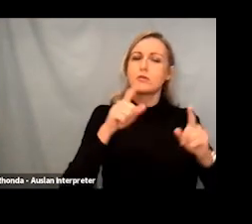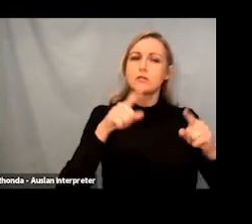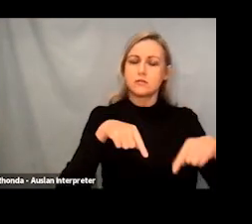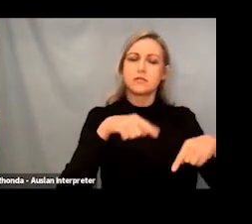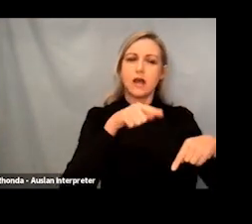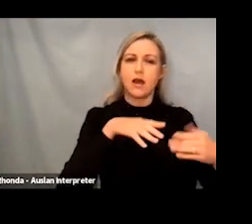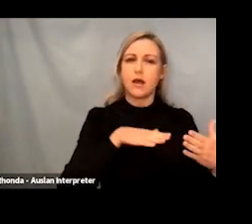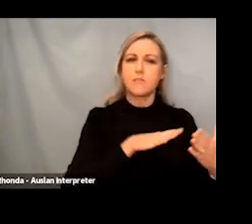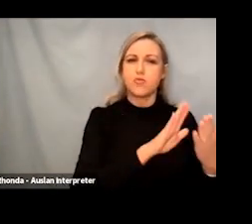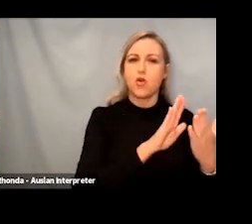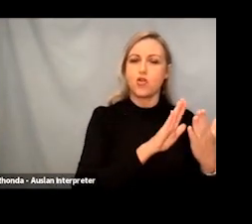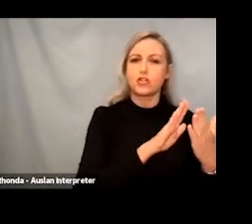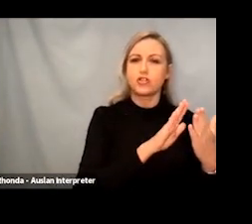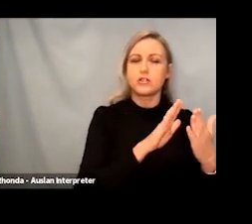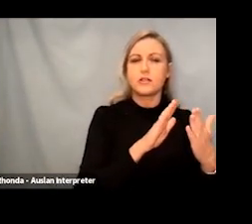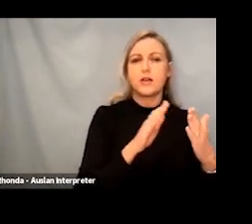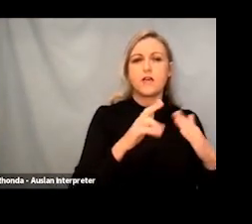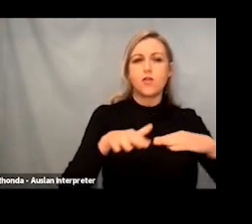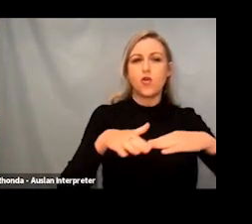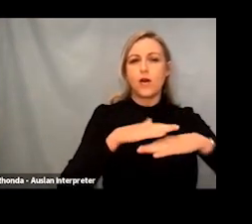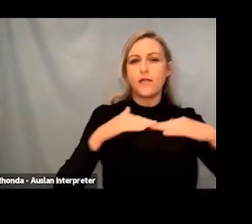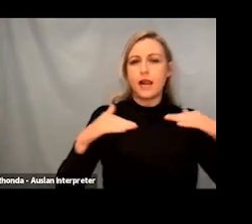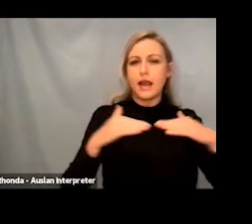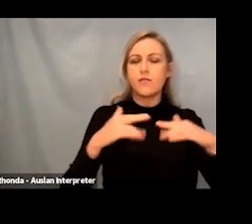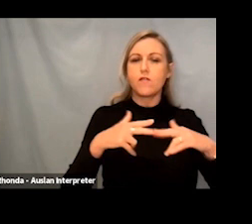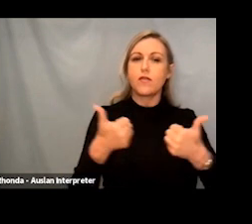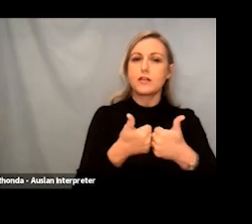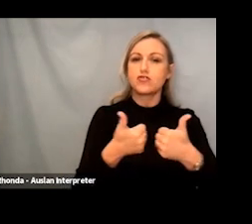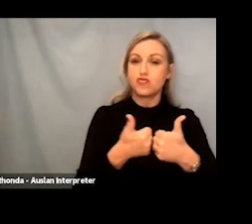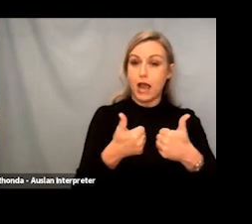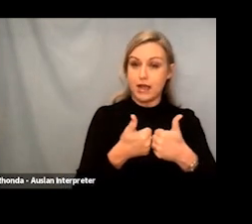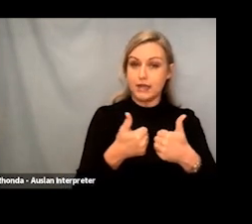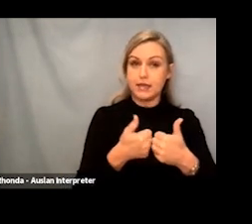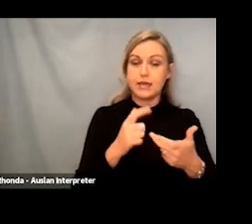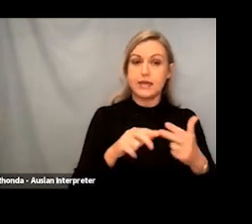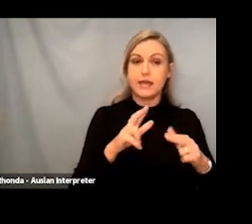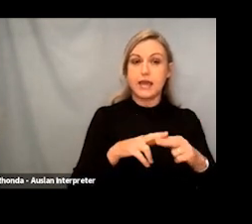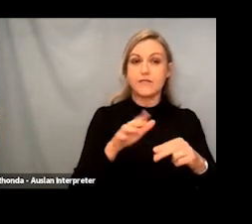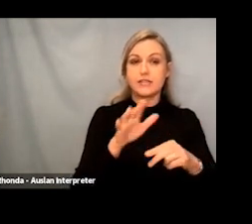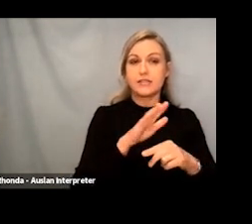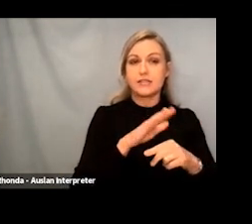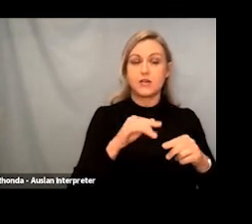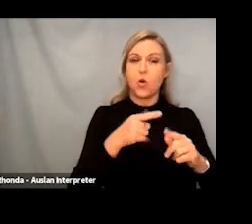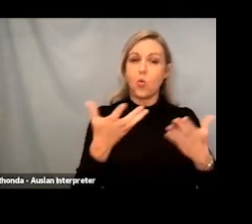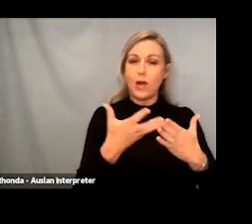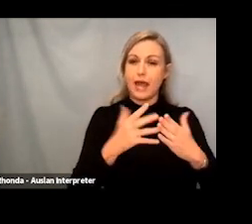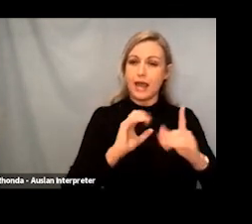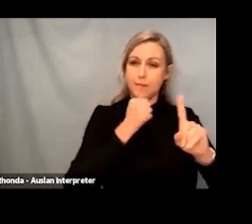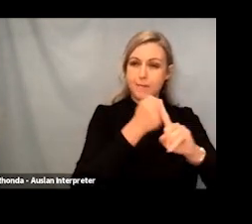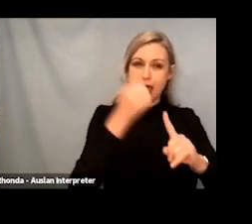at the level of the drug acting at its key site of action, and that's